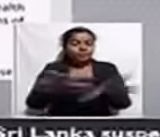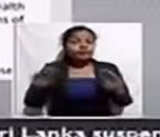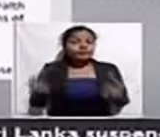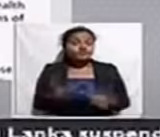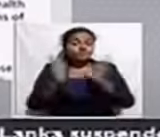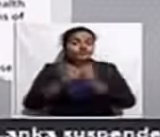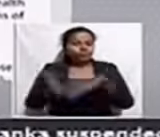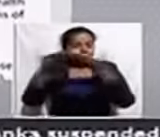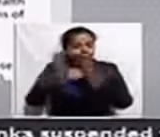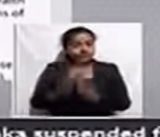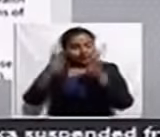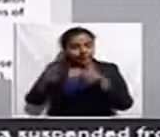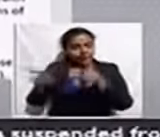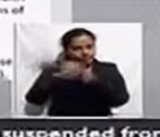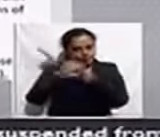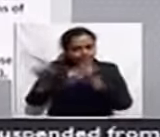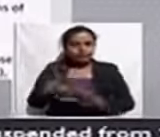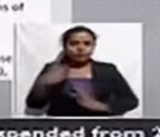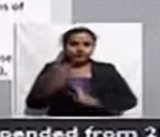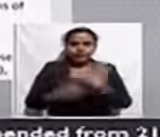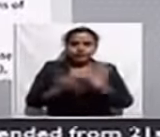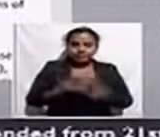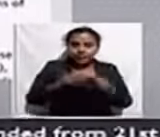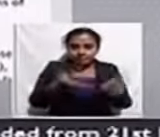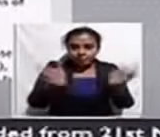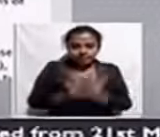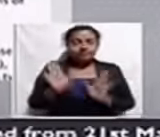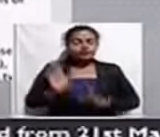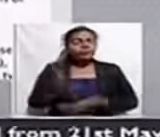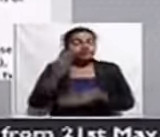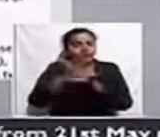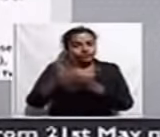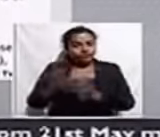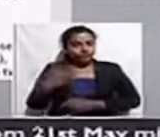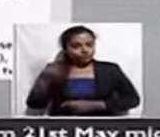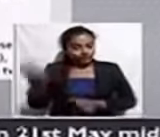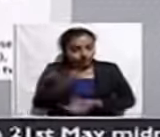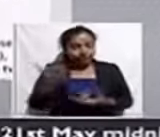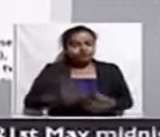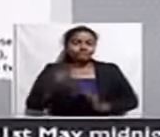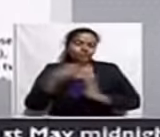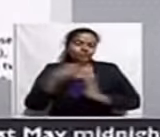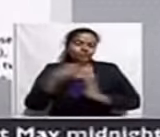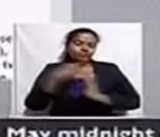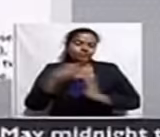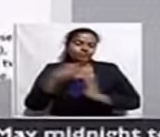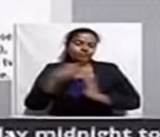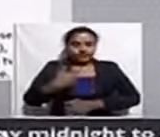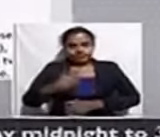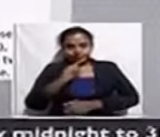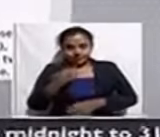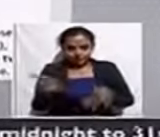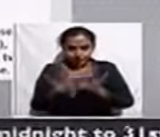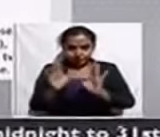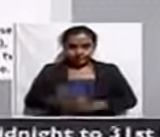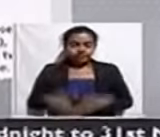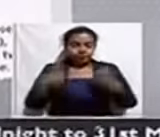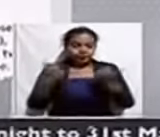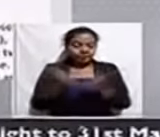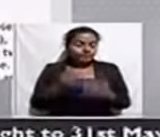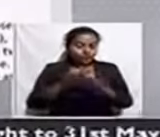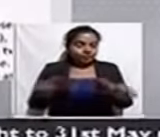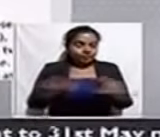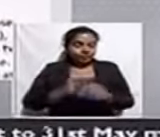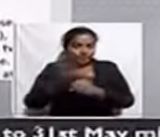Indonesia has been identified in Sri Lanka as well. The document points out that the capacity of the health system to manage COVID-19 patients